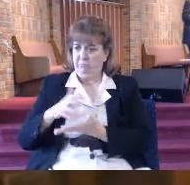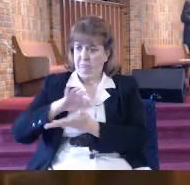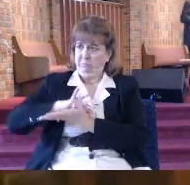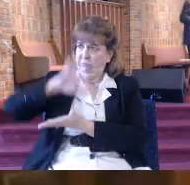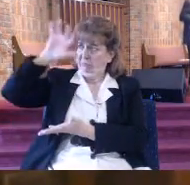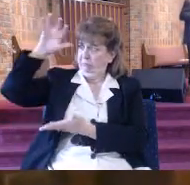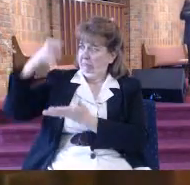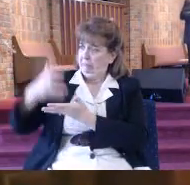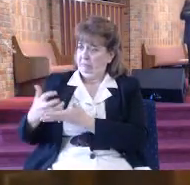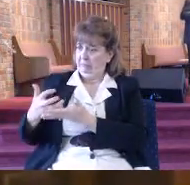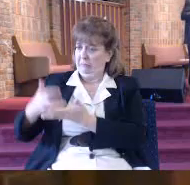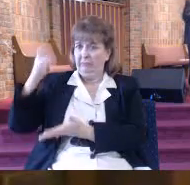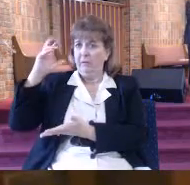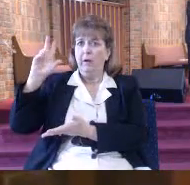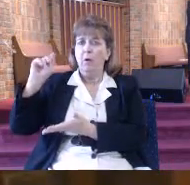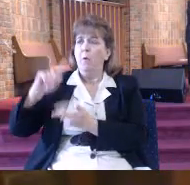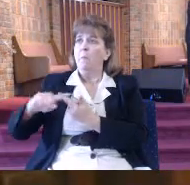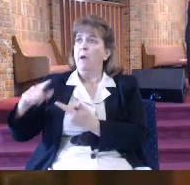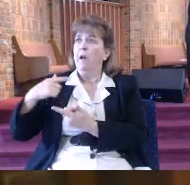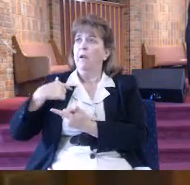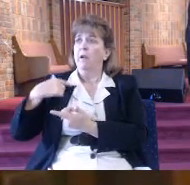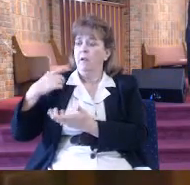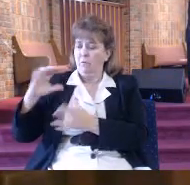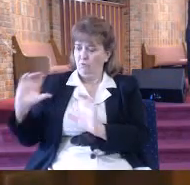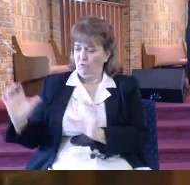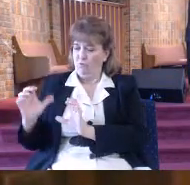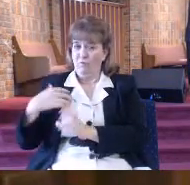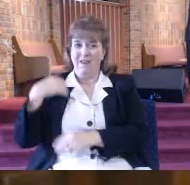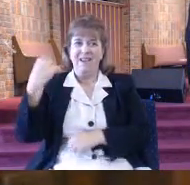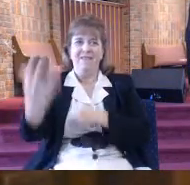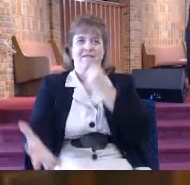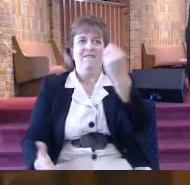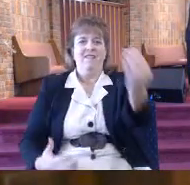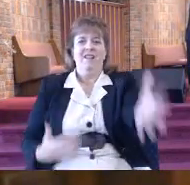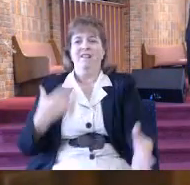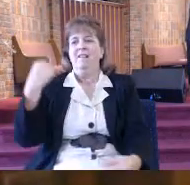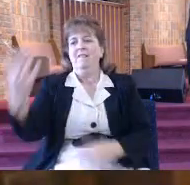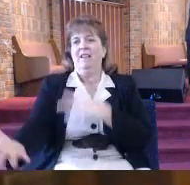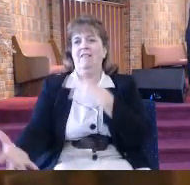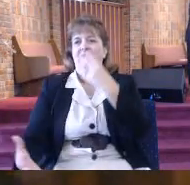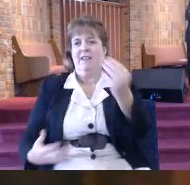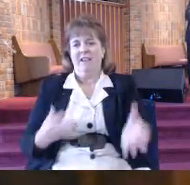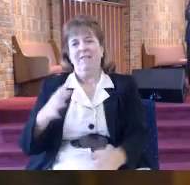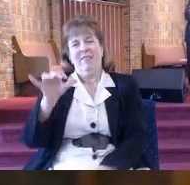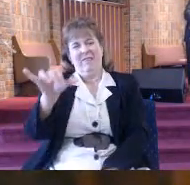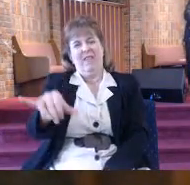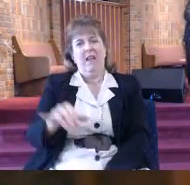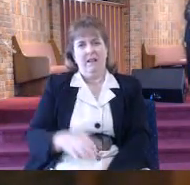but in what you do with them.